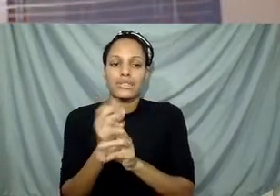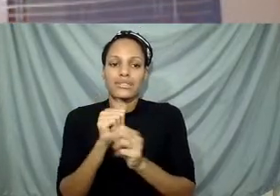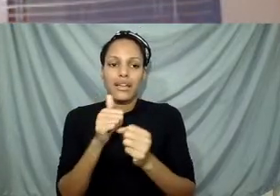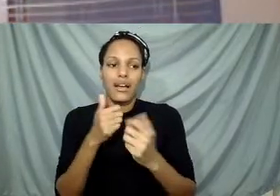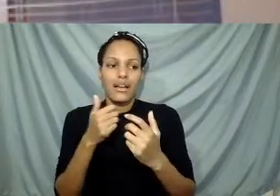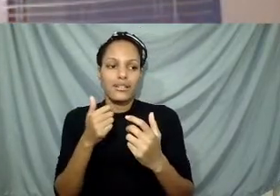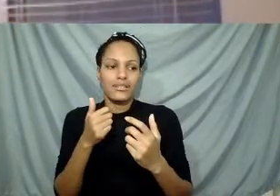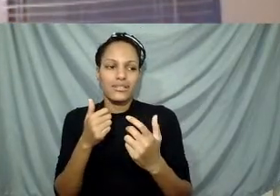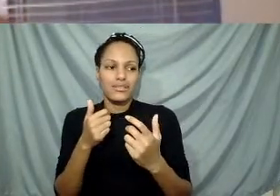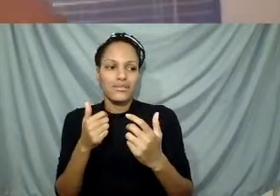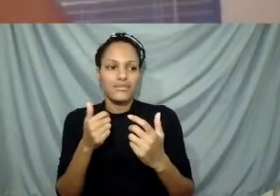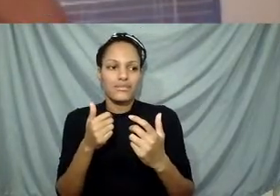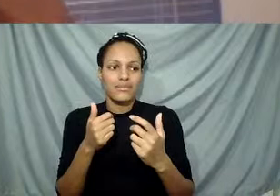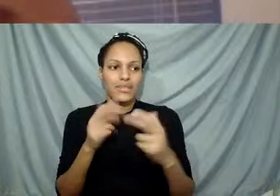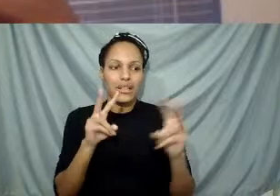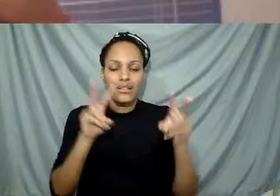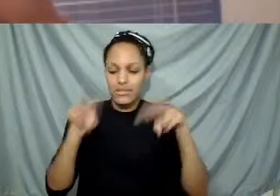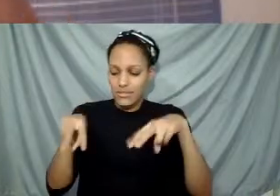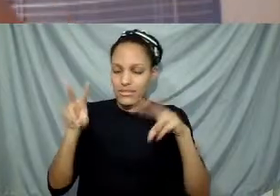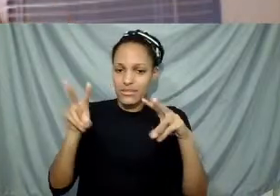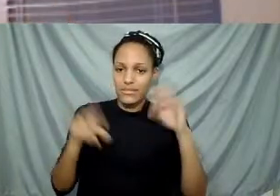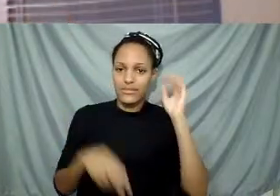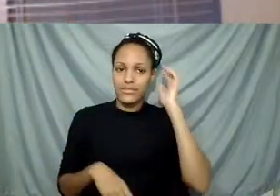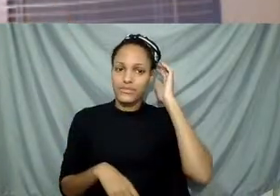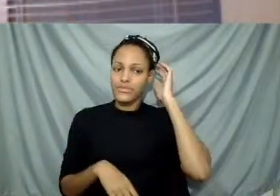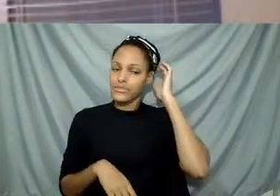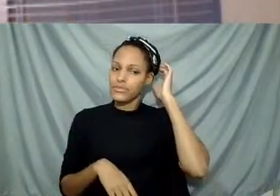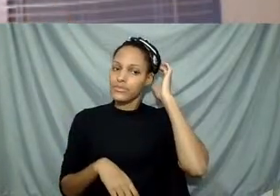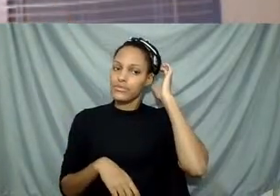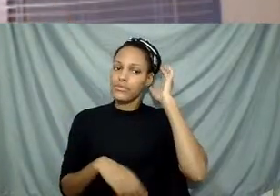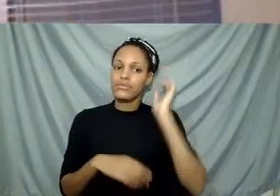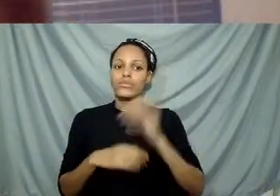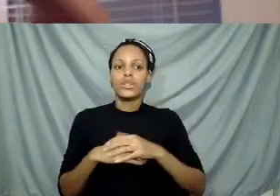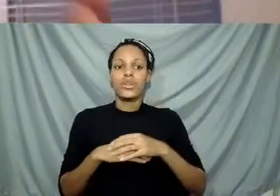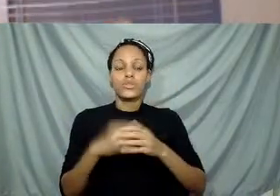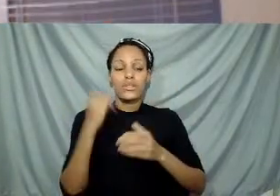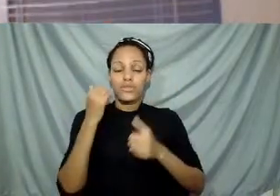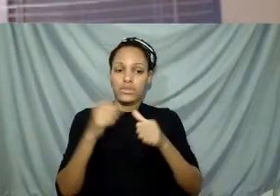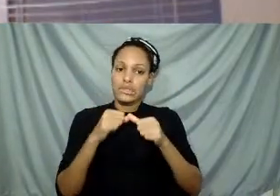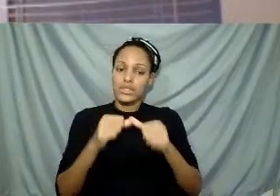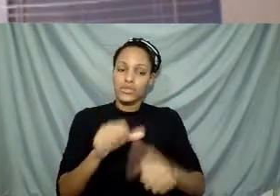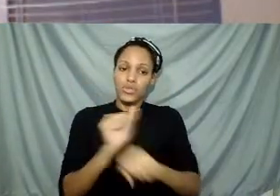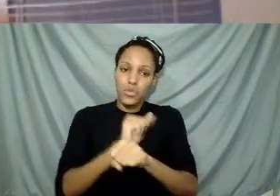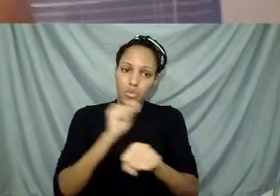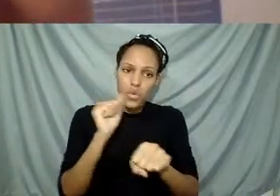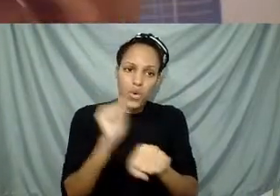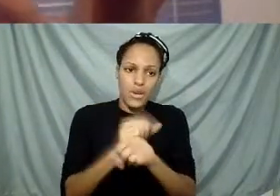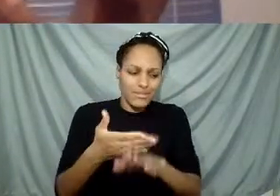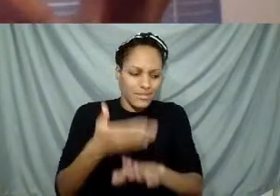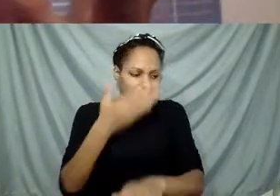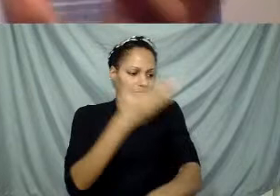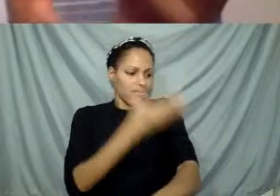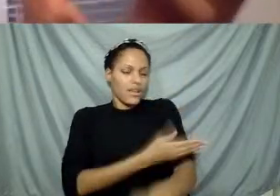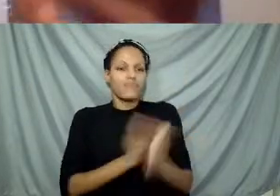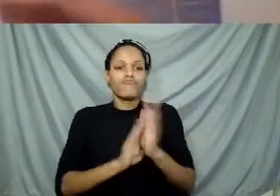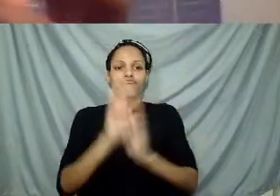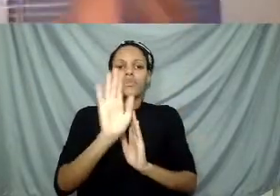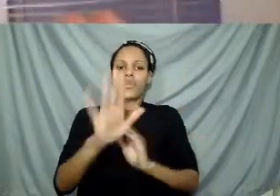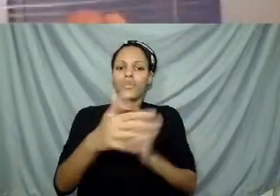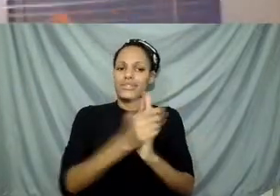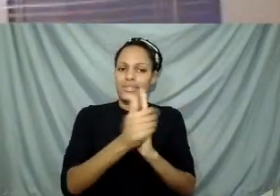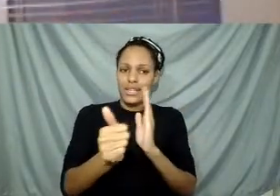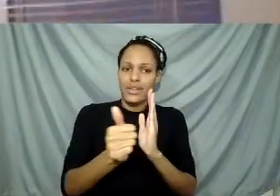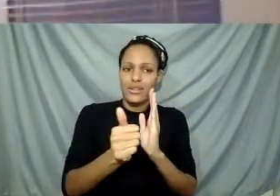you know, so in other words, I thought you could, as long as you work to develop your skill set to the highest level of